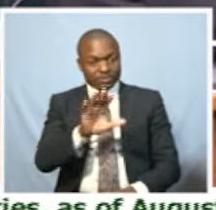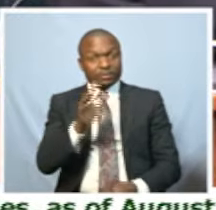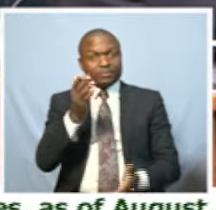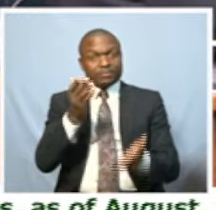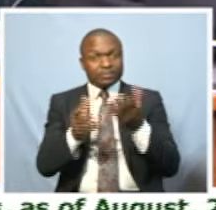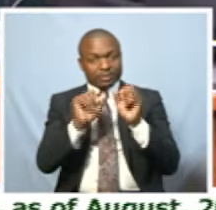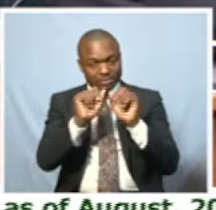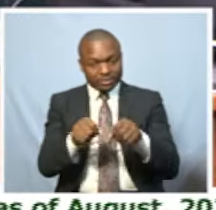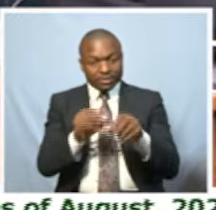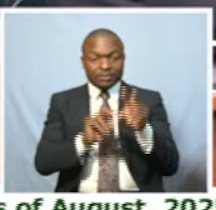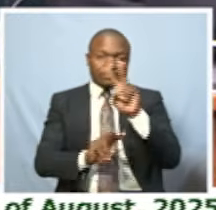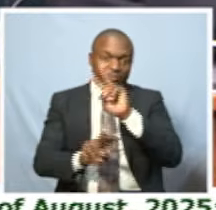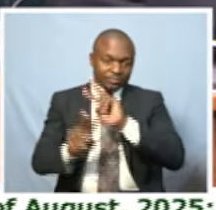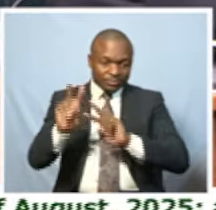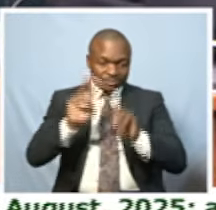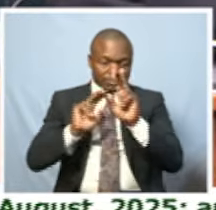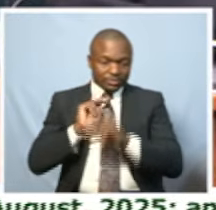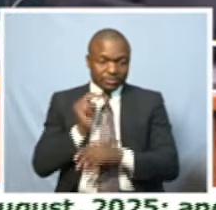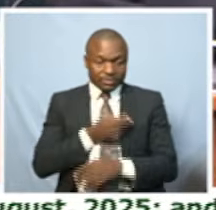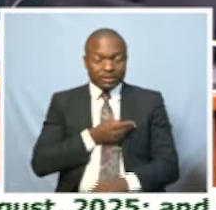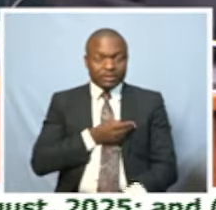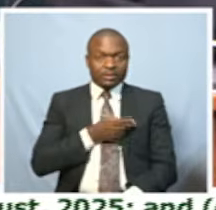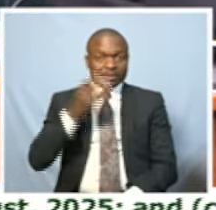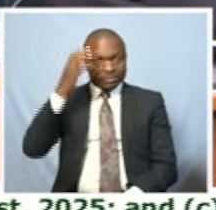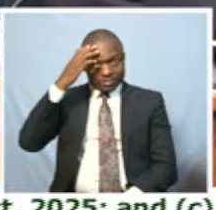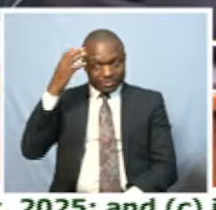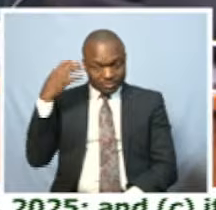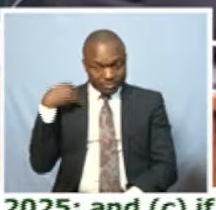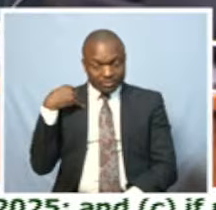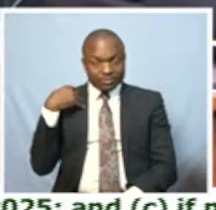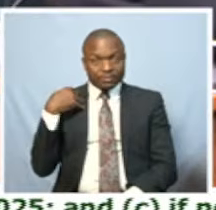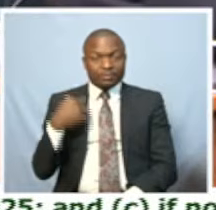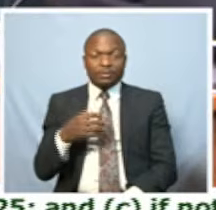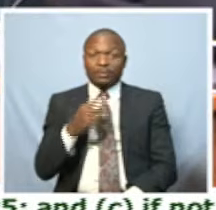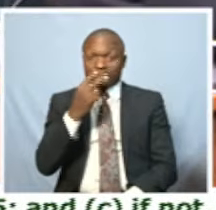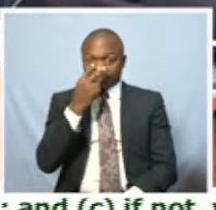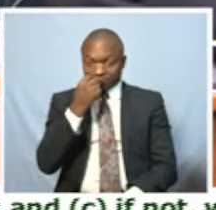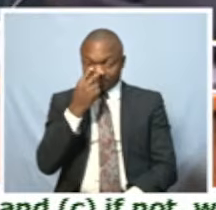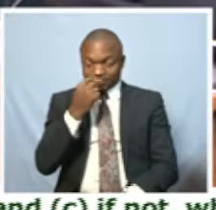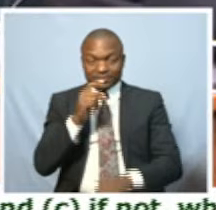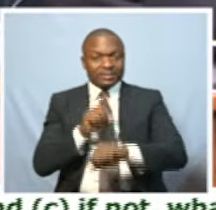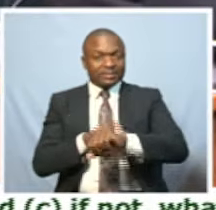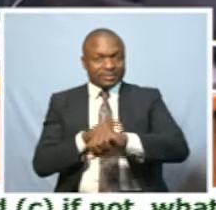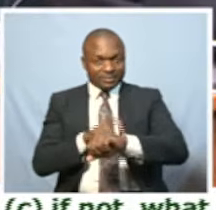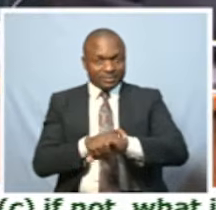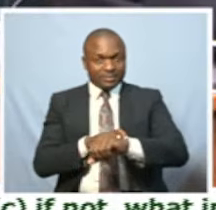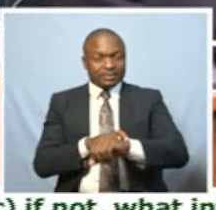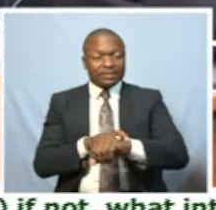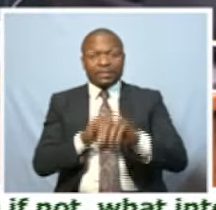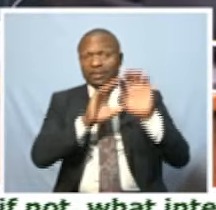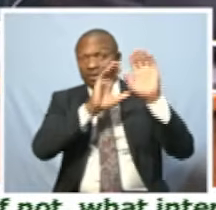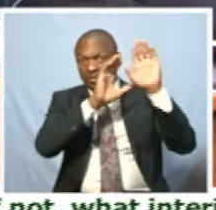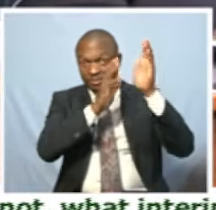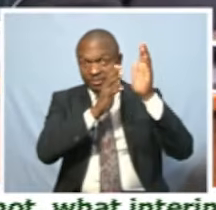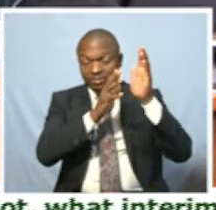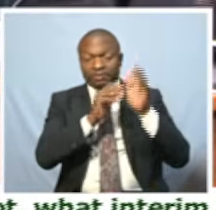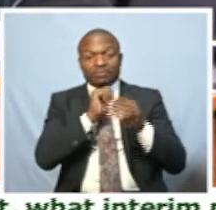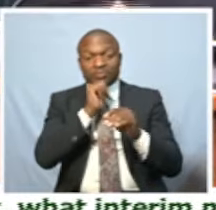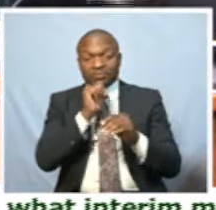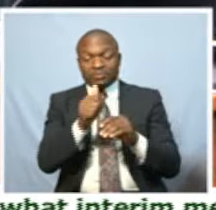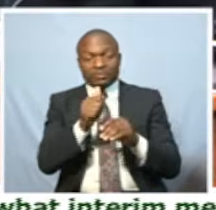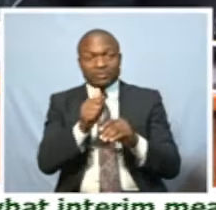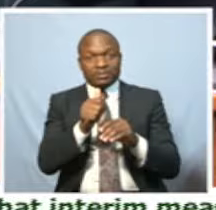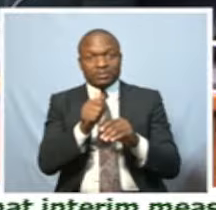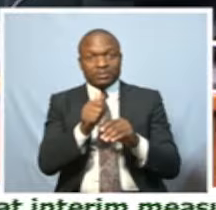he can visit us at the offices. On a lighter note, I hope they didn't go